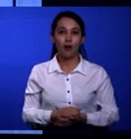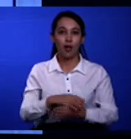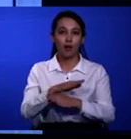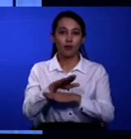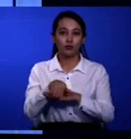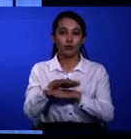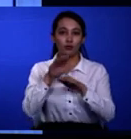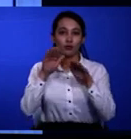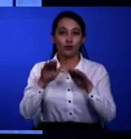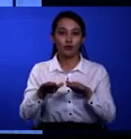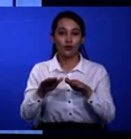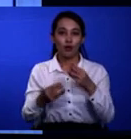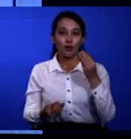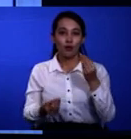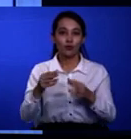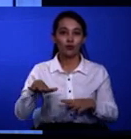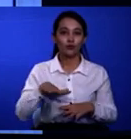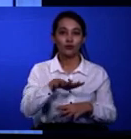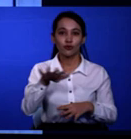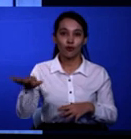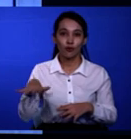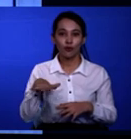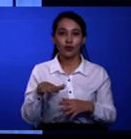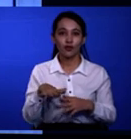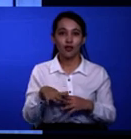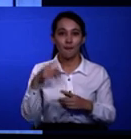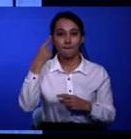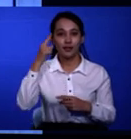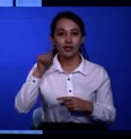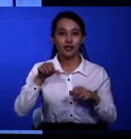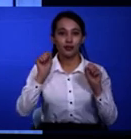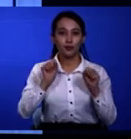Bo'yalmagan qismi esa o'yingohni ifodalaydi.